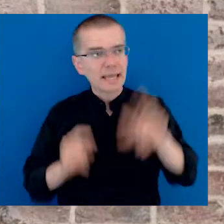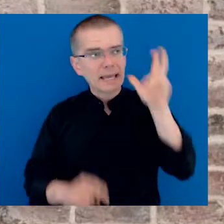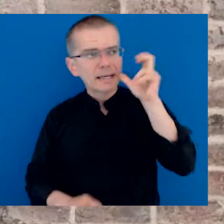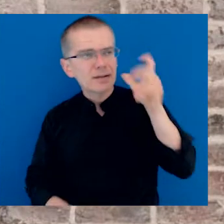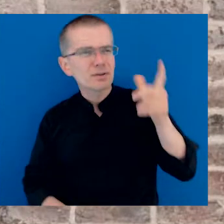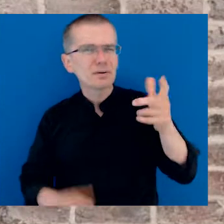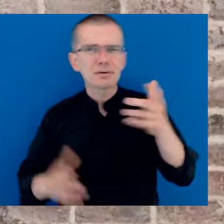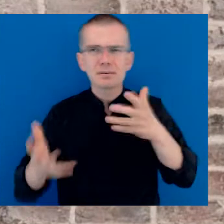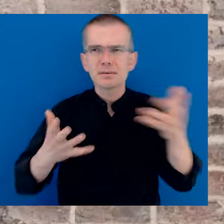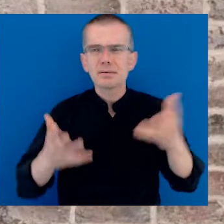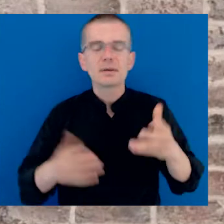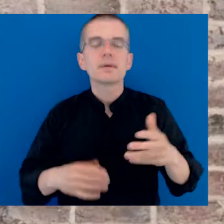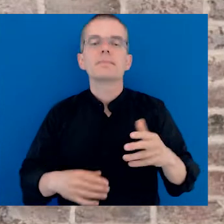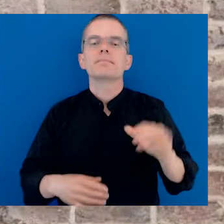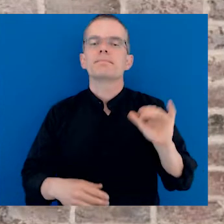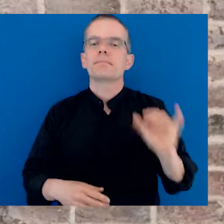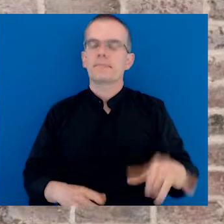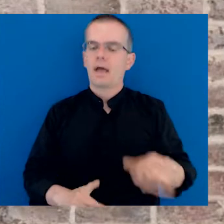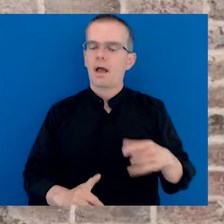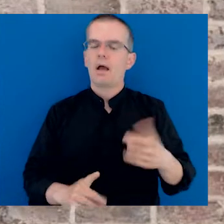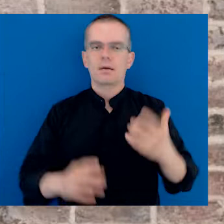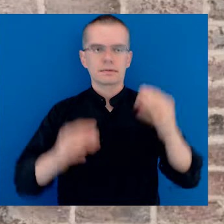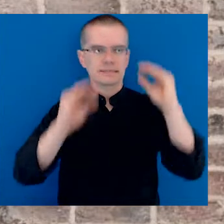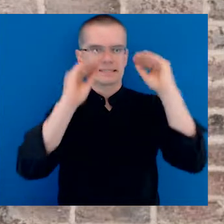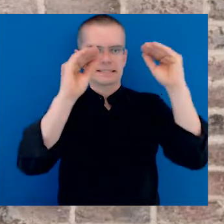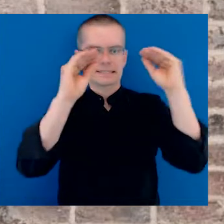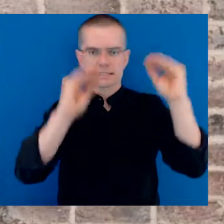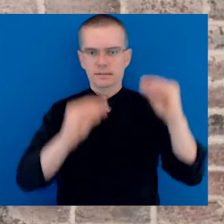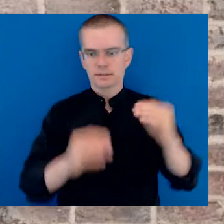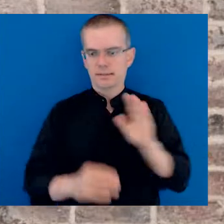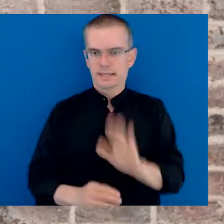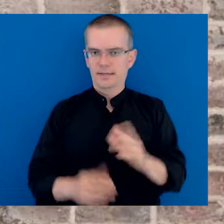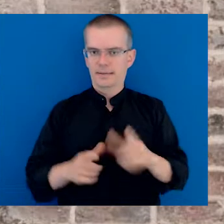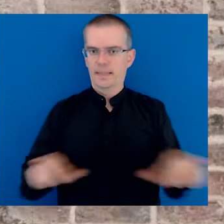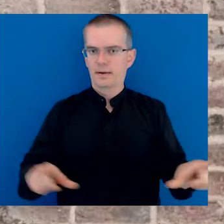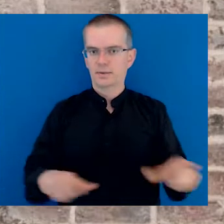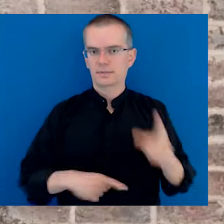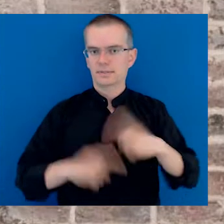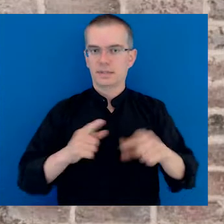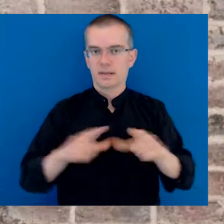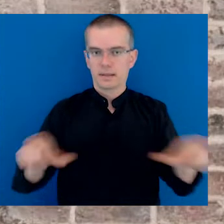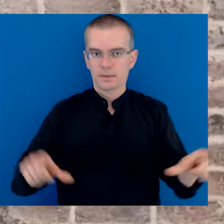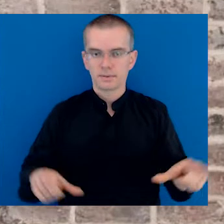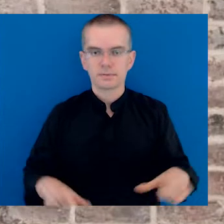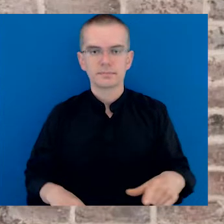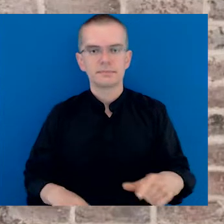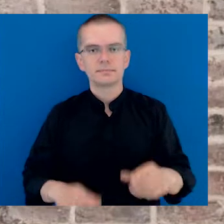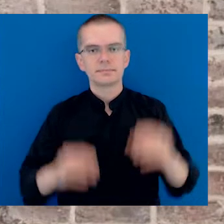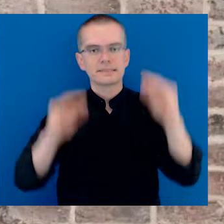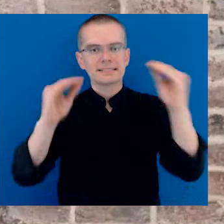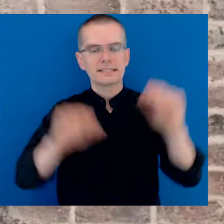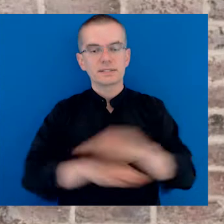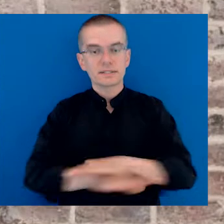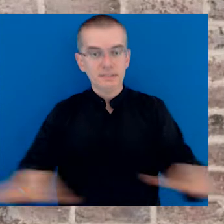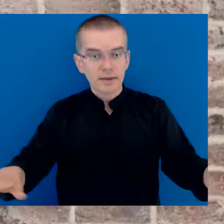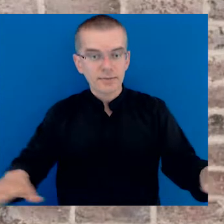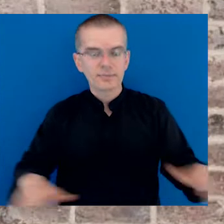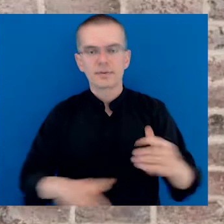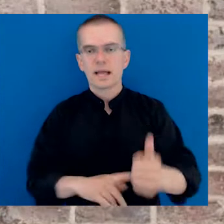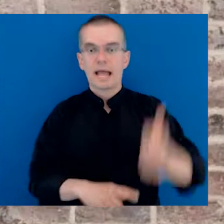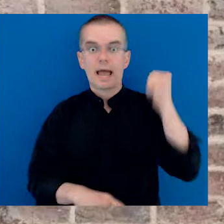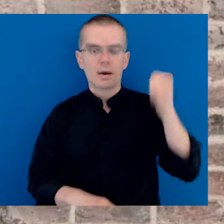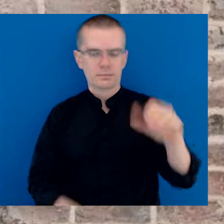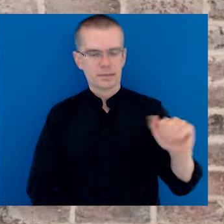the umpire? This is where he teaches the umpires his language, sign language. Say and